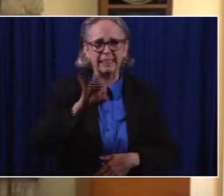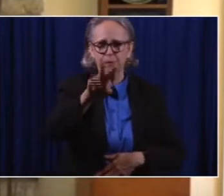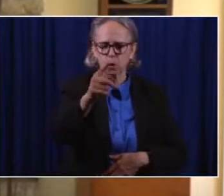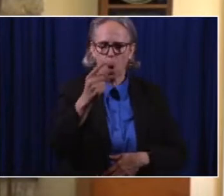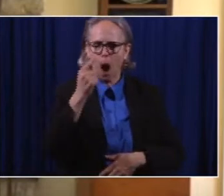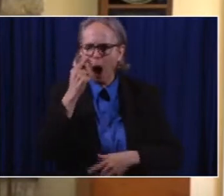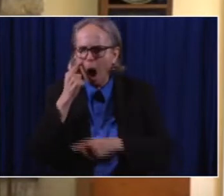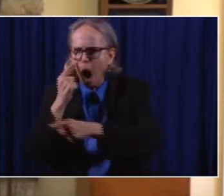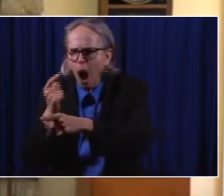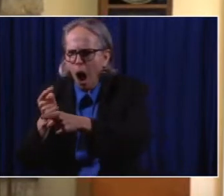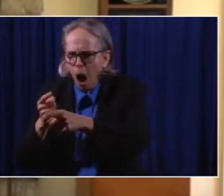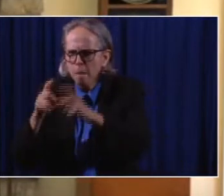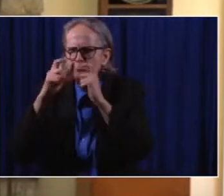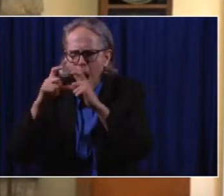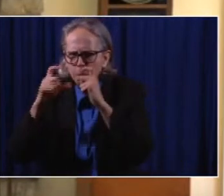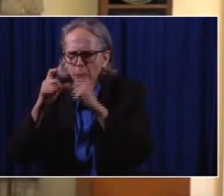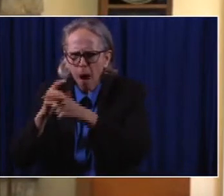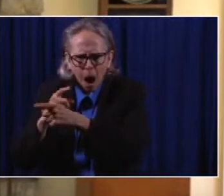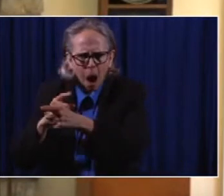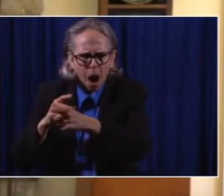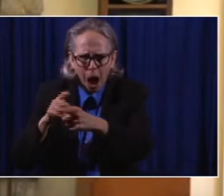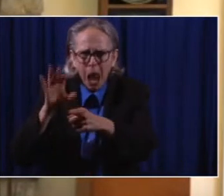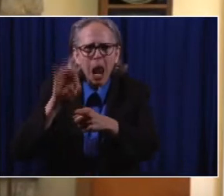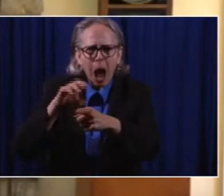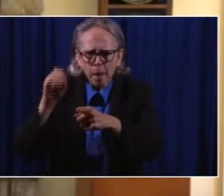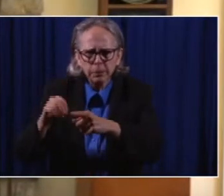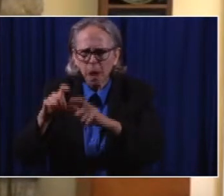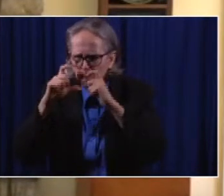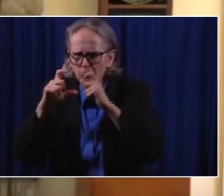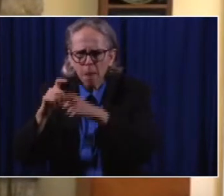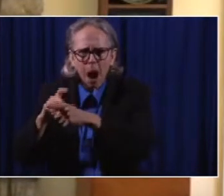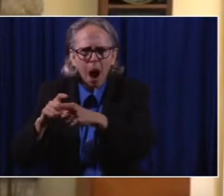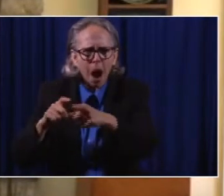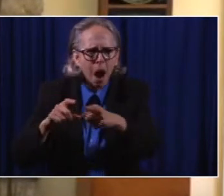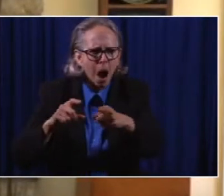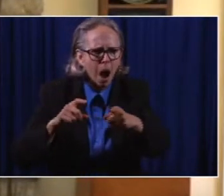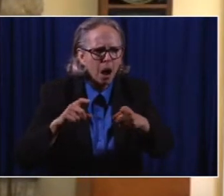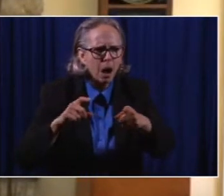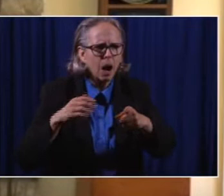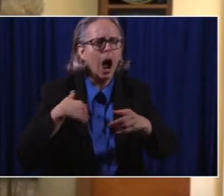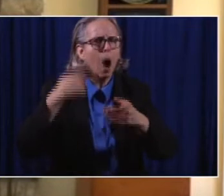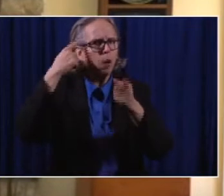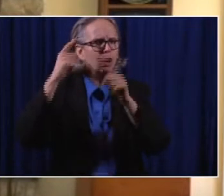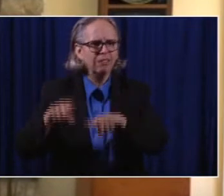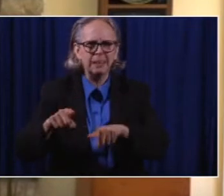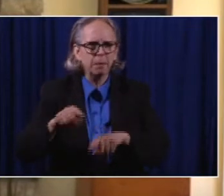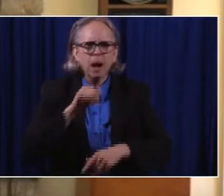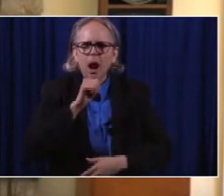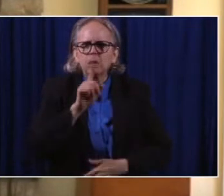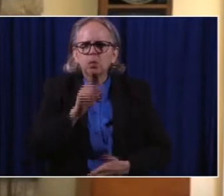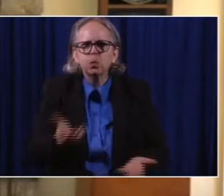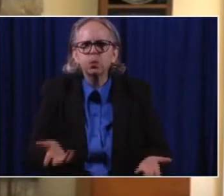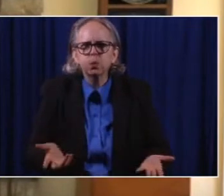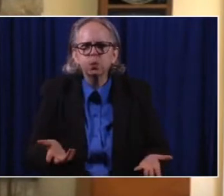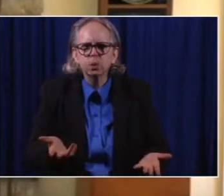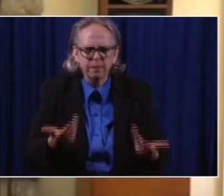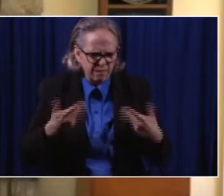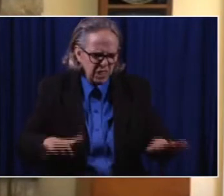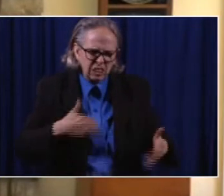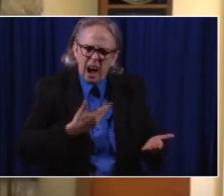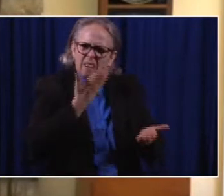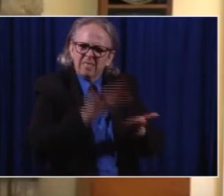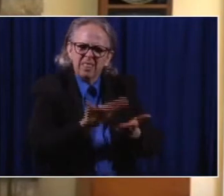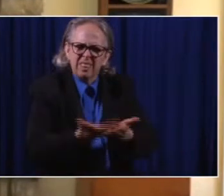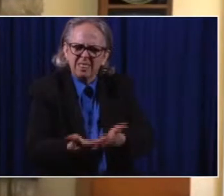would say we got it. It's good. But we're seeing an inconsistency. Why do I think masks work? Every